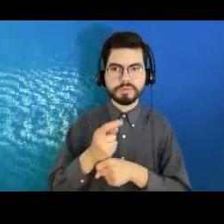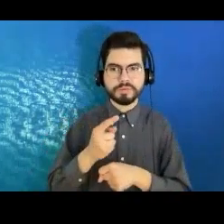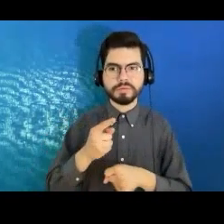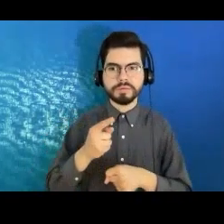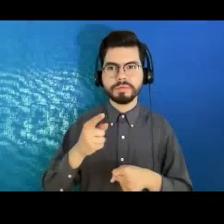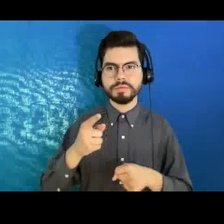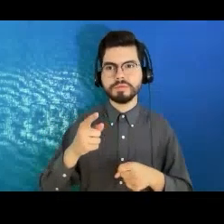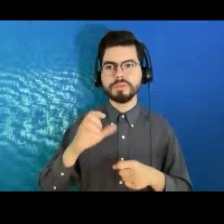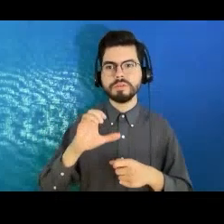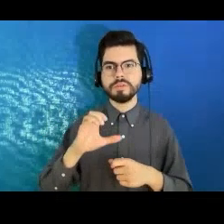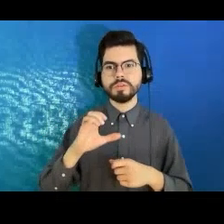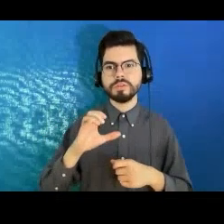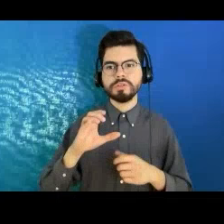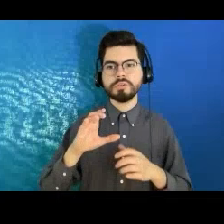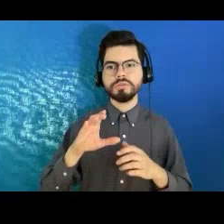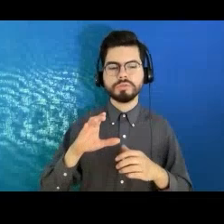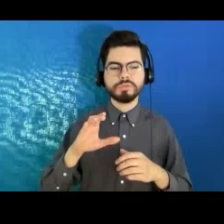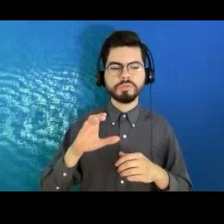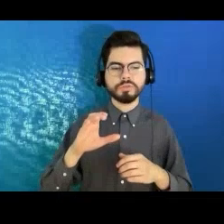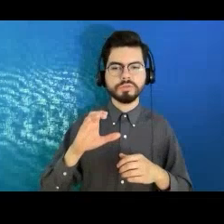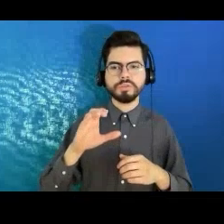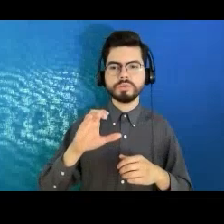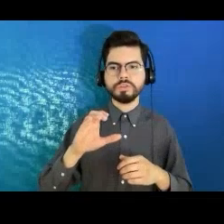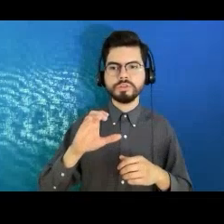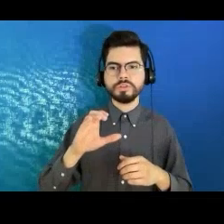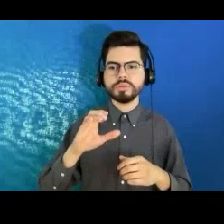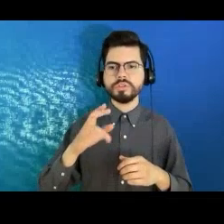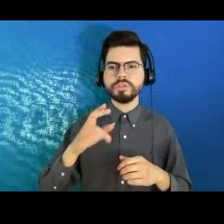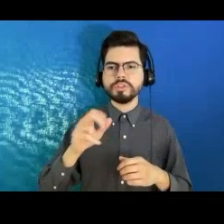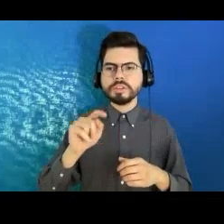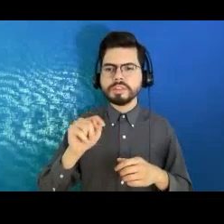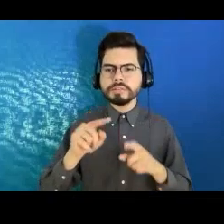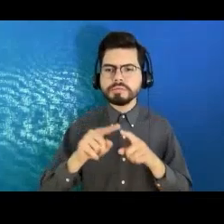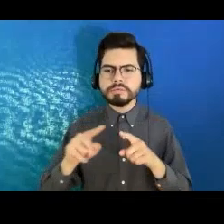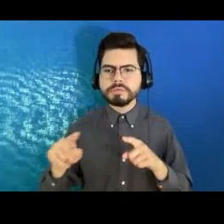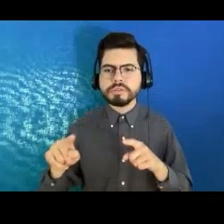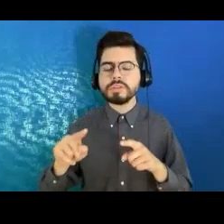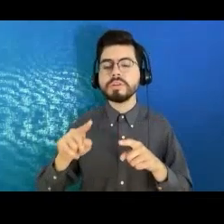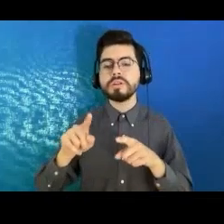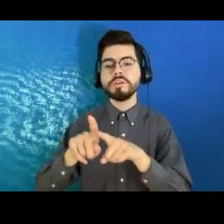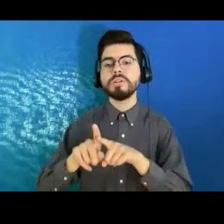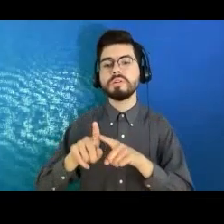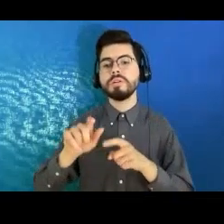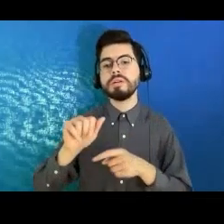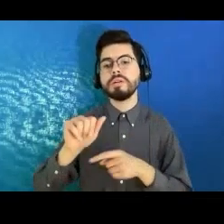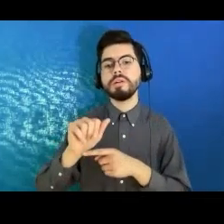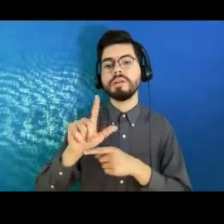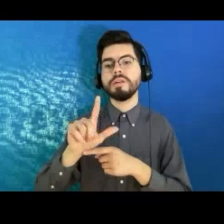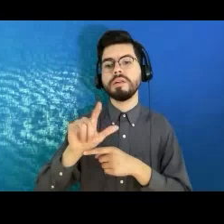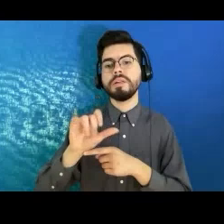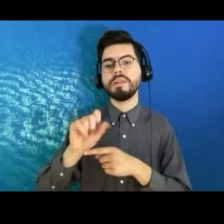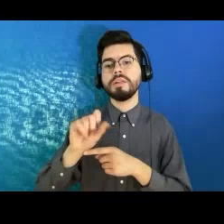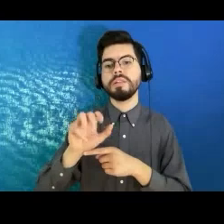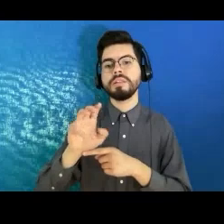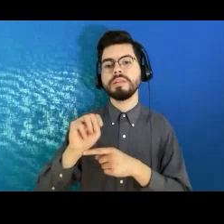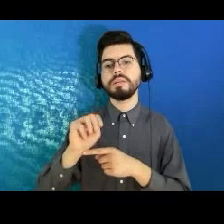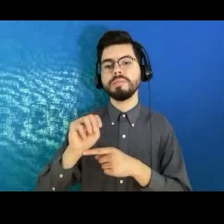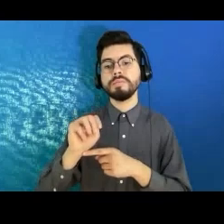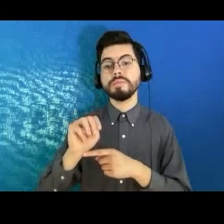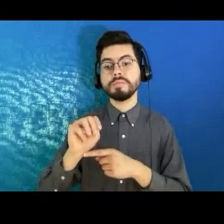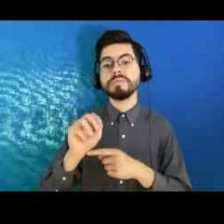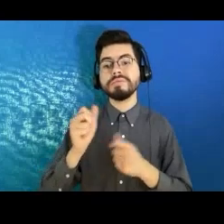is a winter annual, but also alyssum, and there are a lot of plant. Right now, there's this